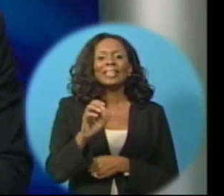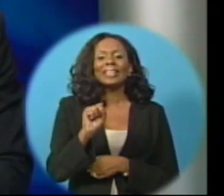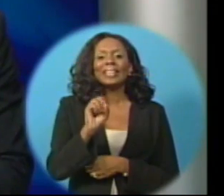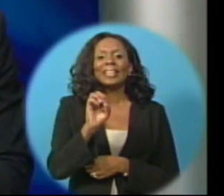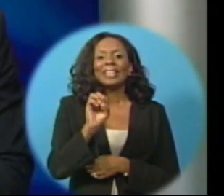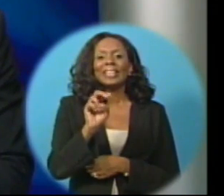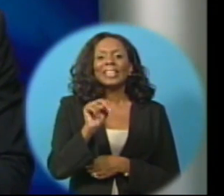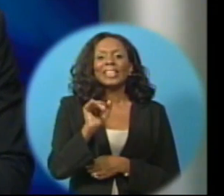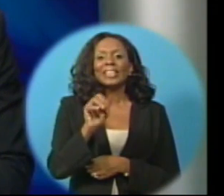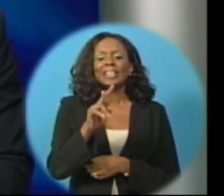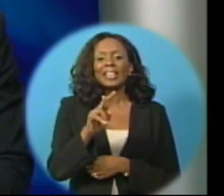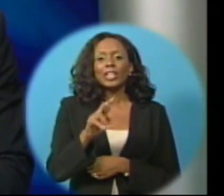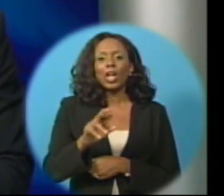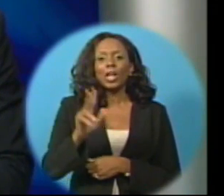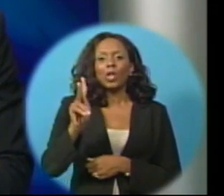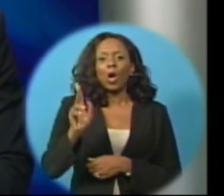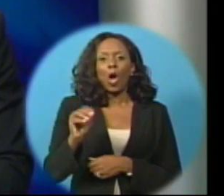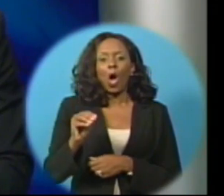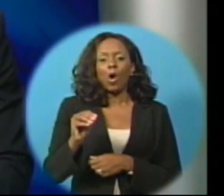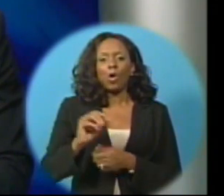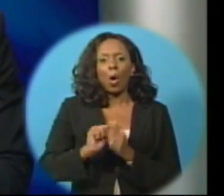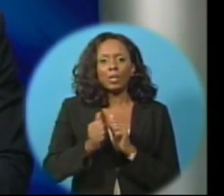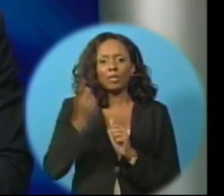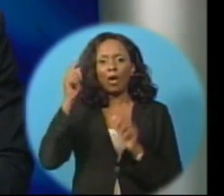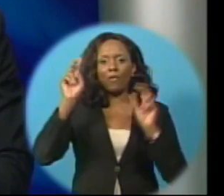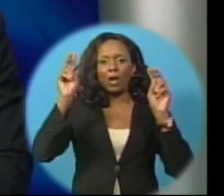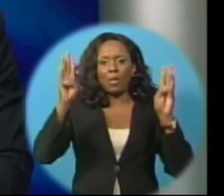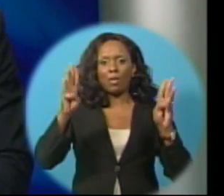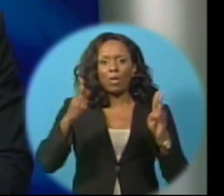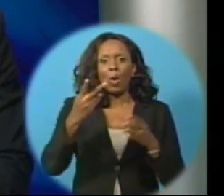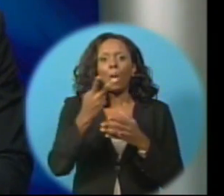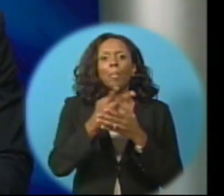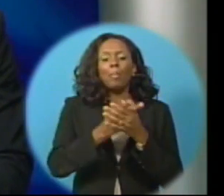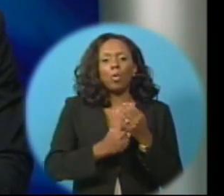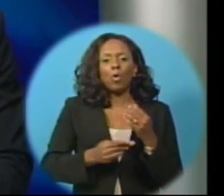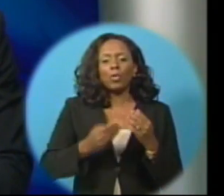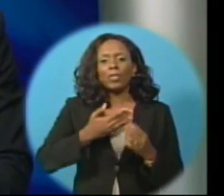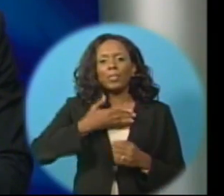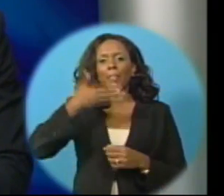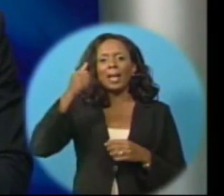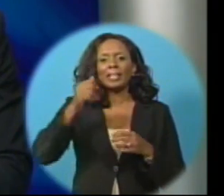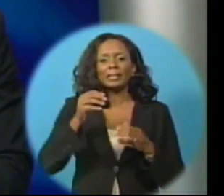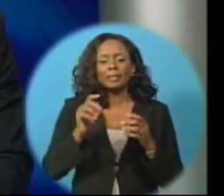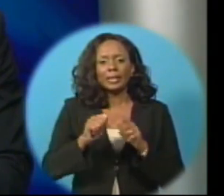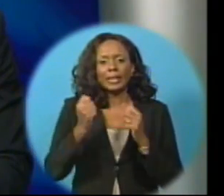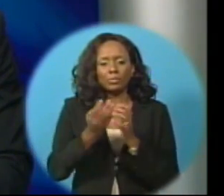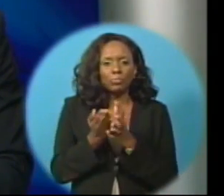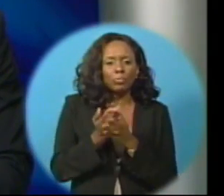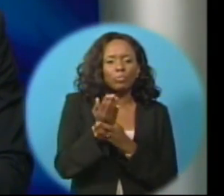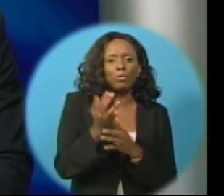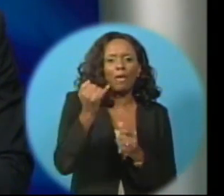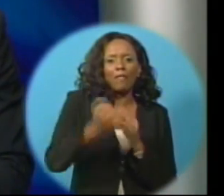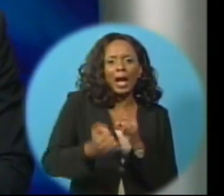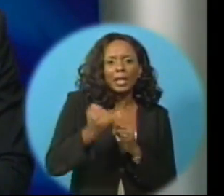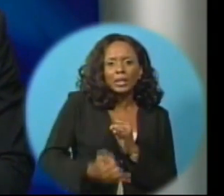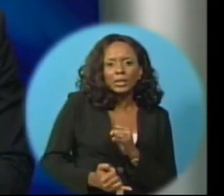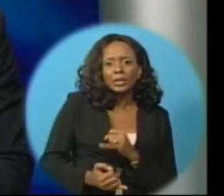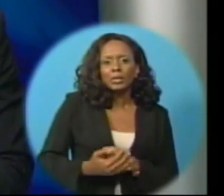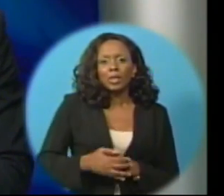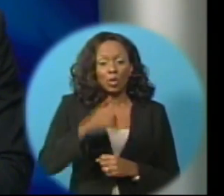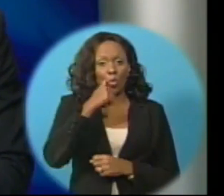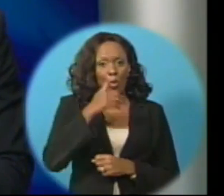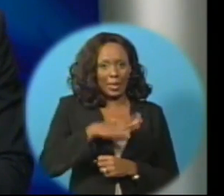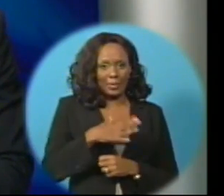Competition? Both defending champs have made it through to the finals after last night's semi at the Garfield Sobers Gymnasium. In